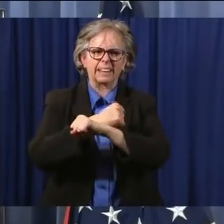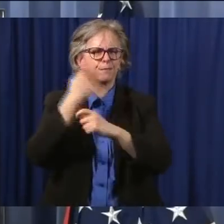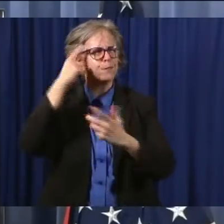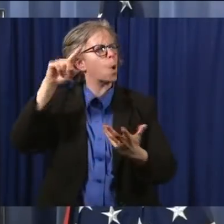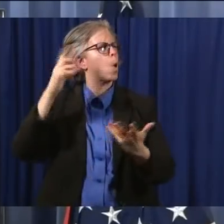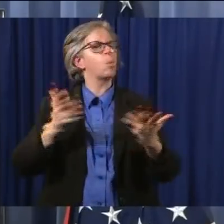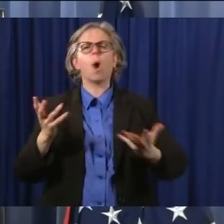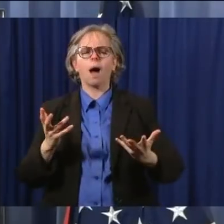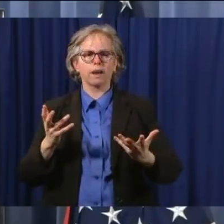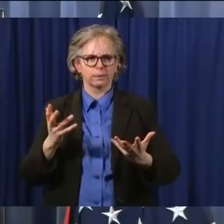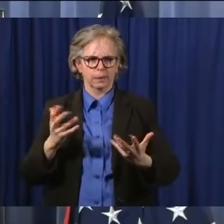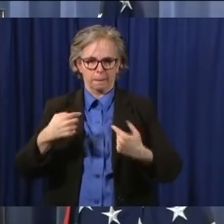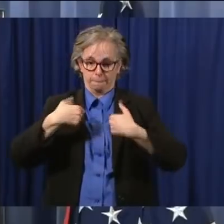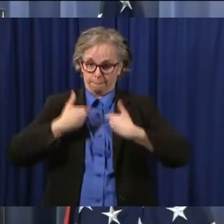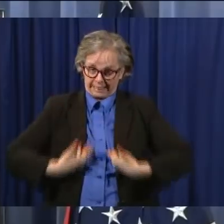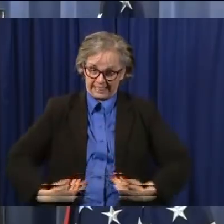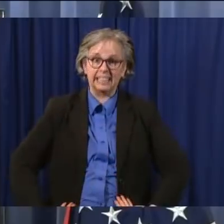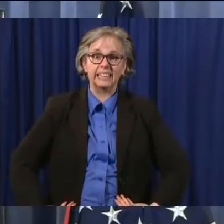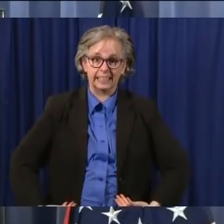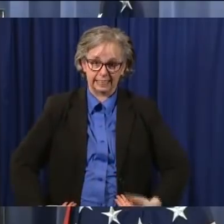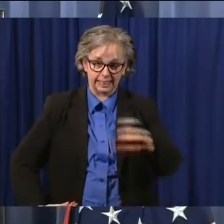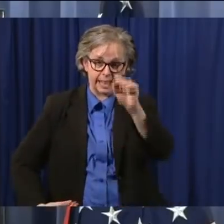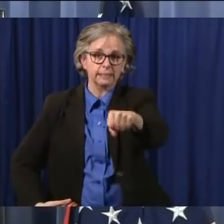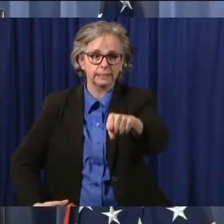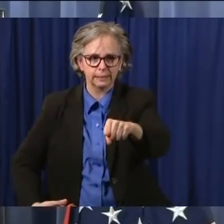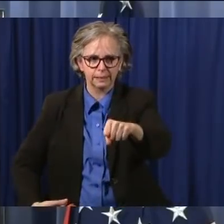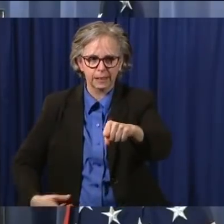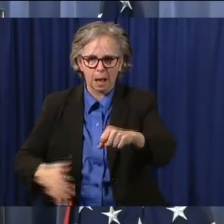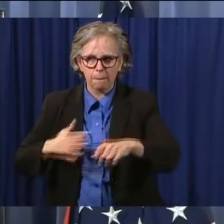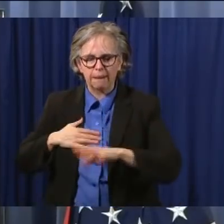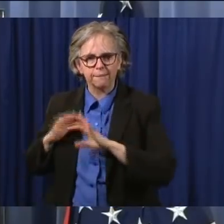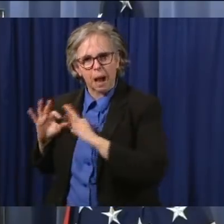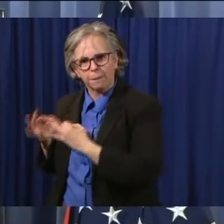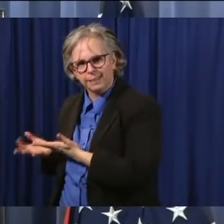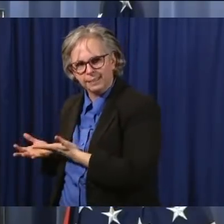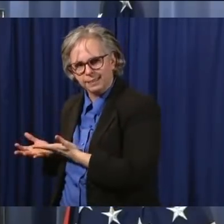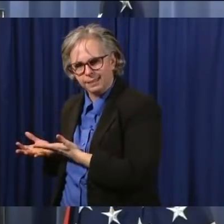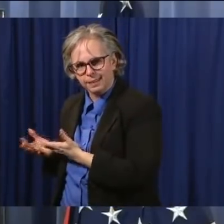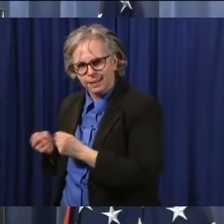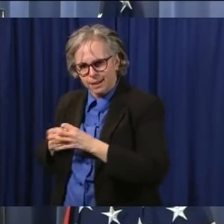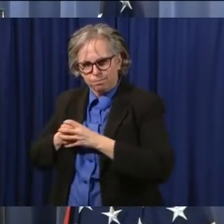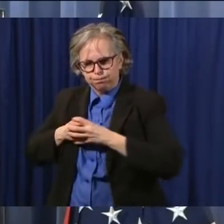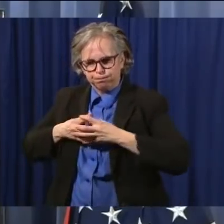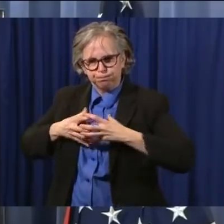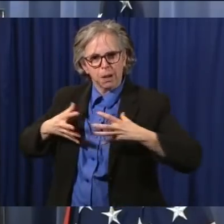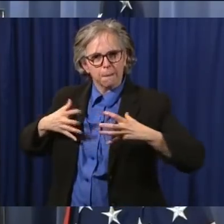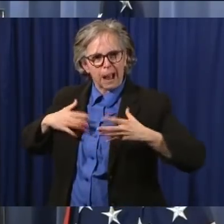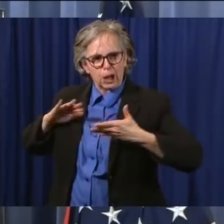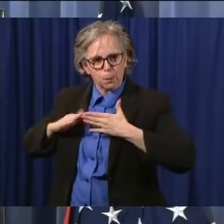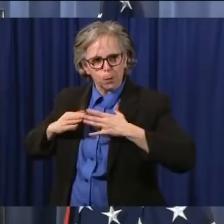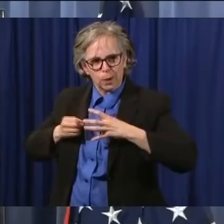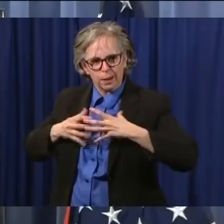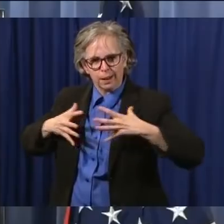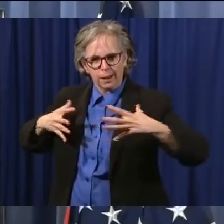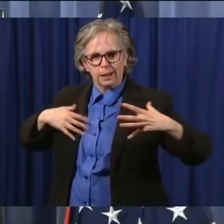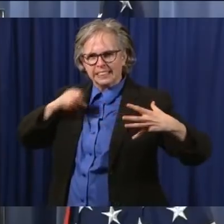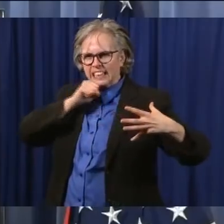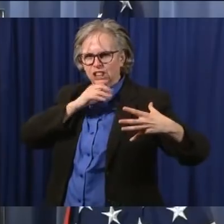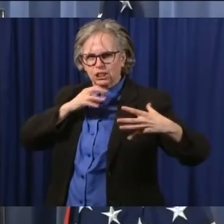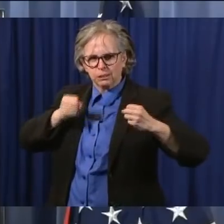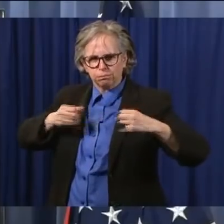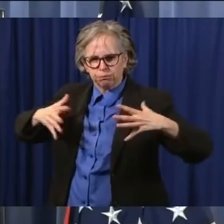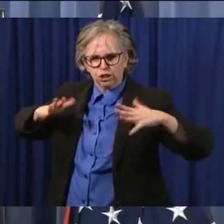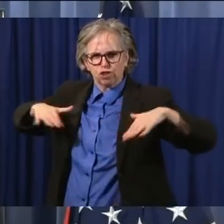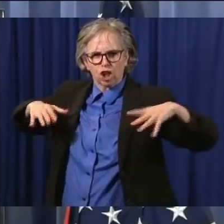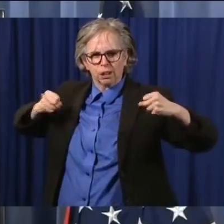wearing masks because we have to fight for our families. We have to fight for our elderly. We have to fight for our children. So we